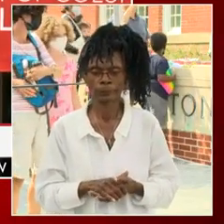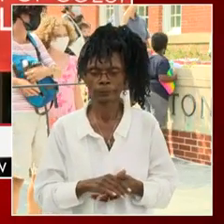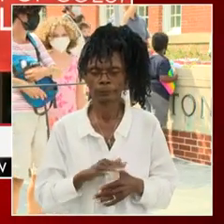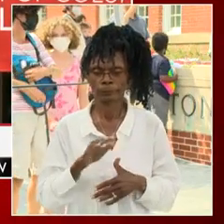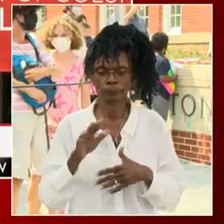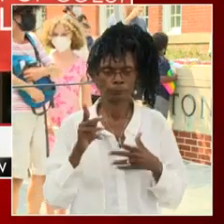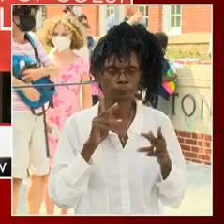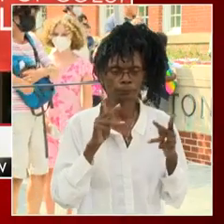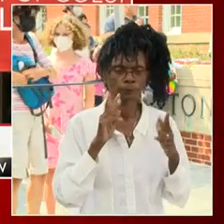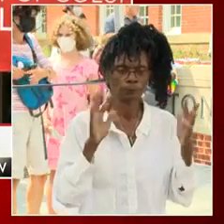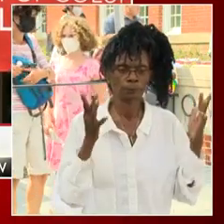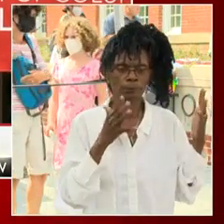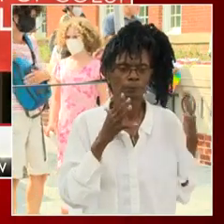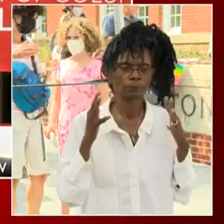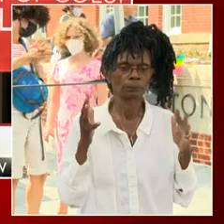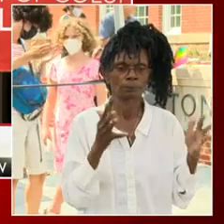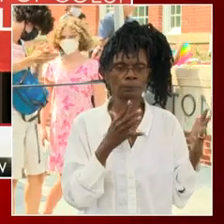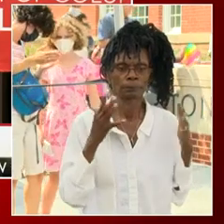community.